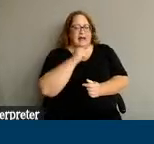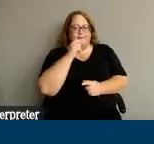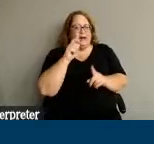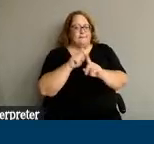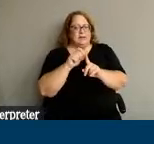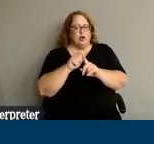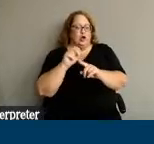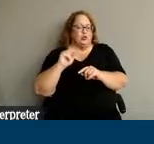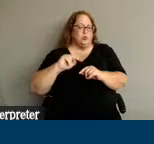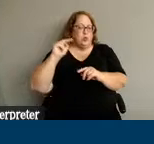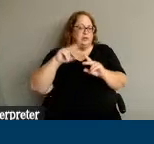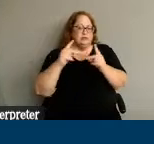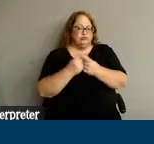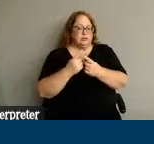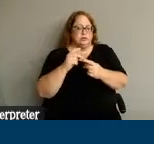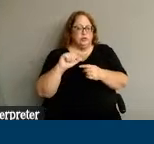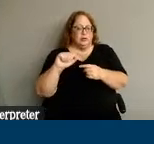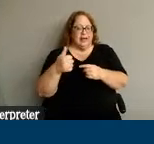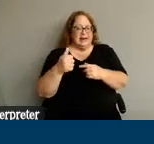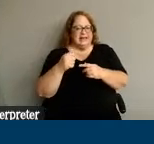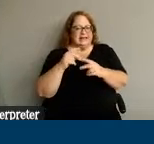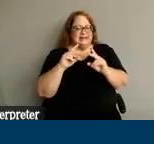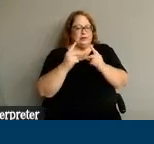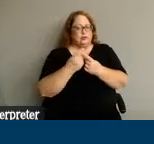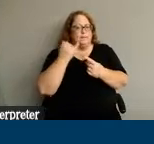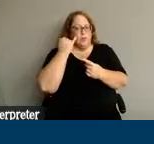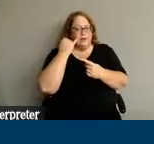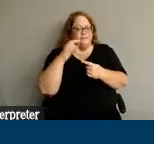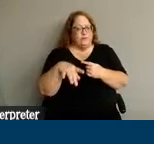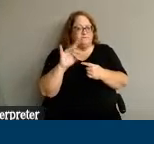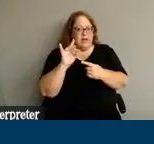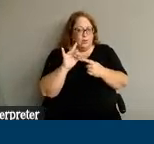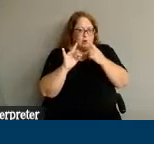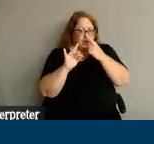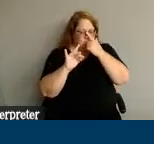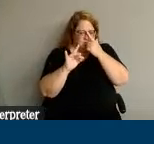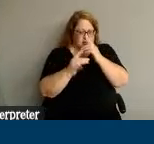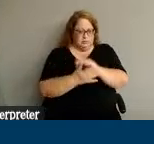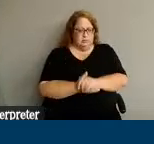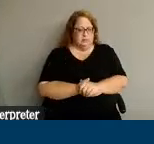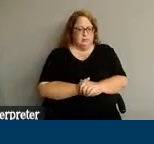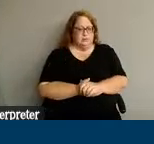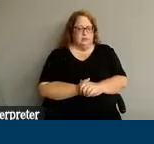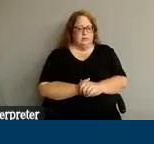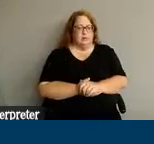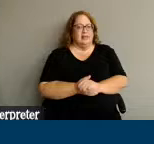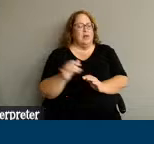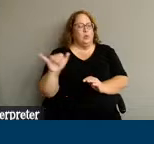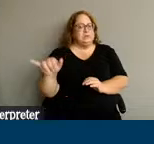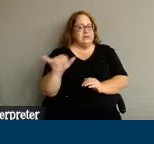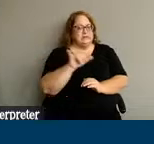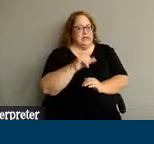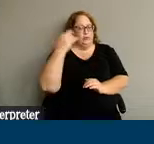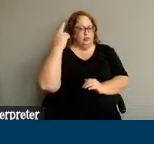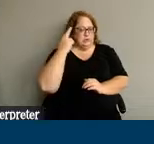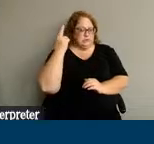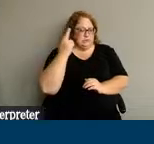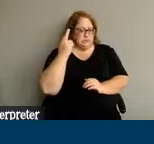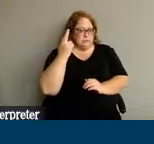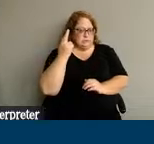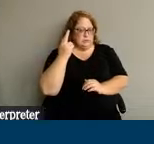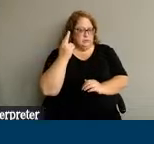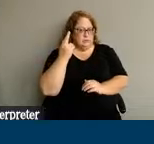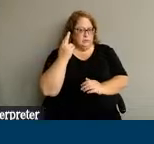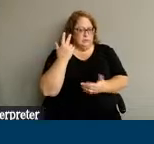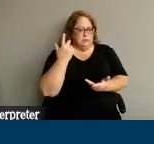on northern districts or any district, but what if you found out if they were the same?